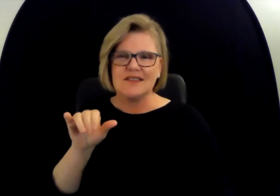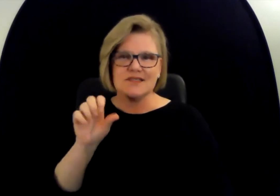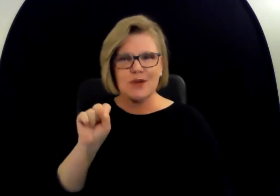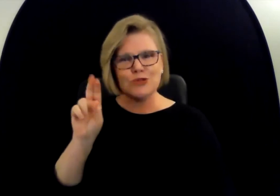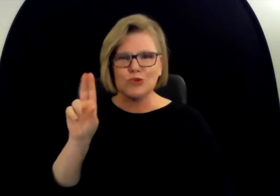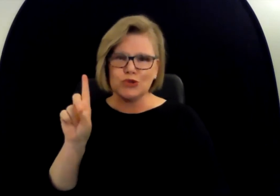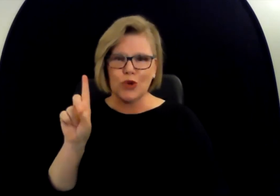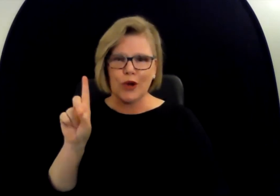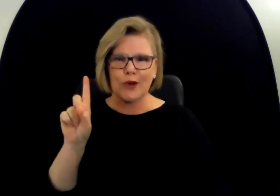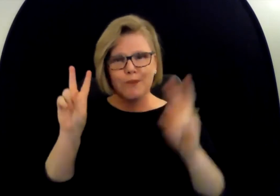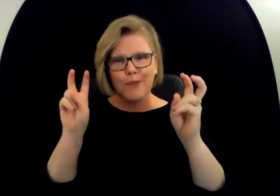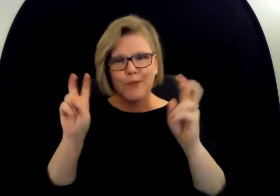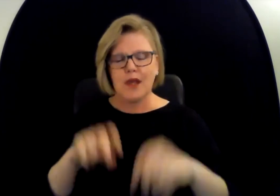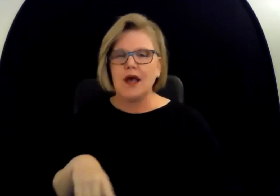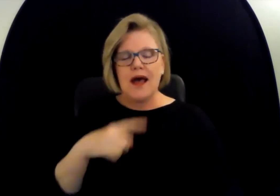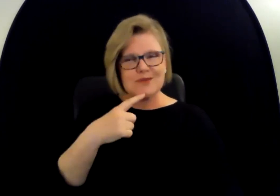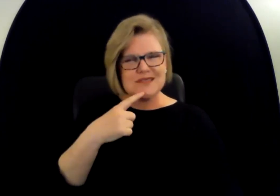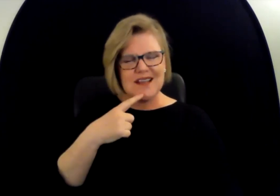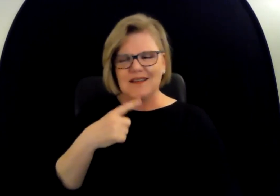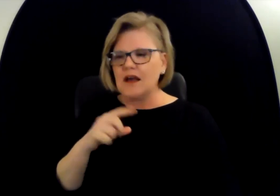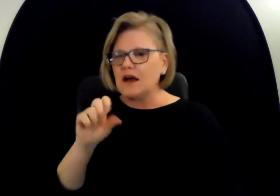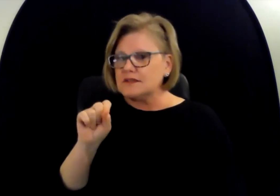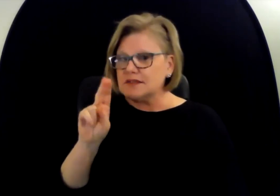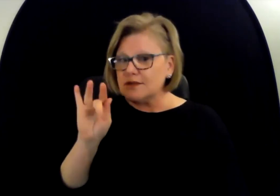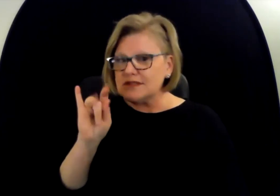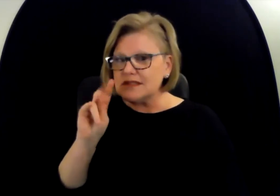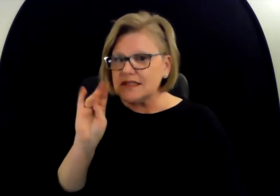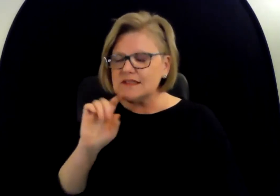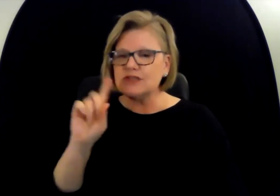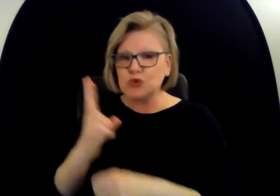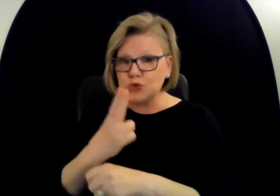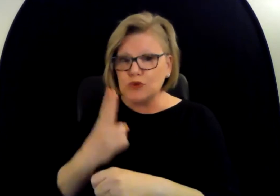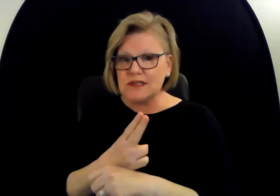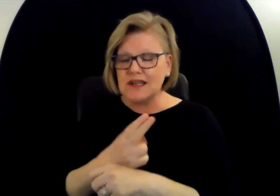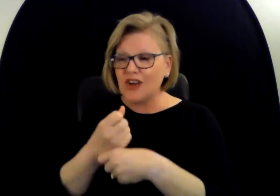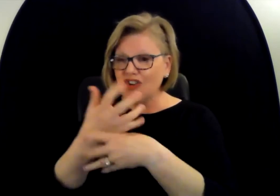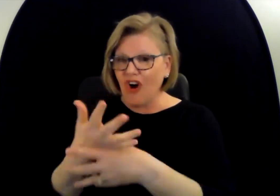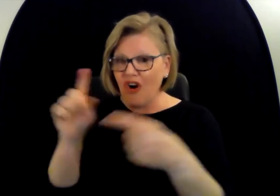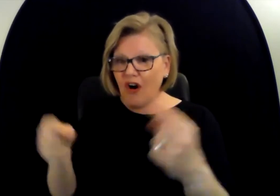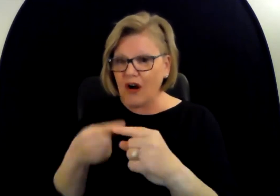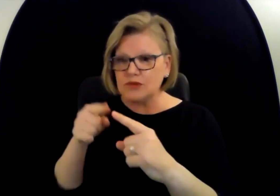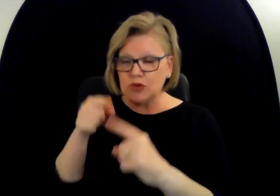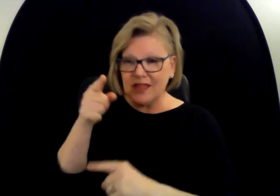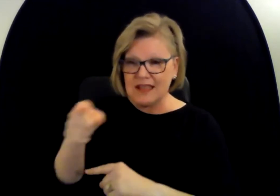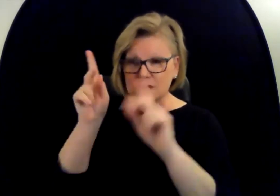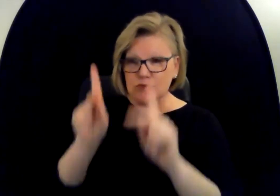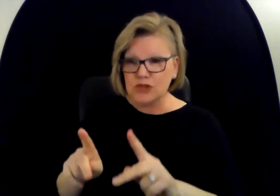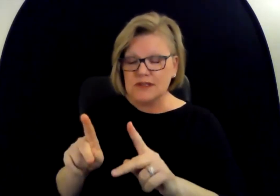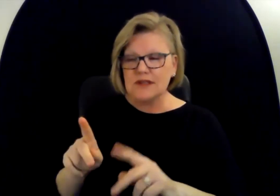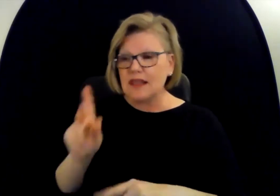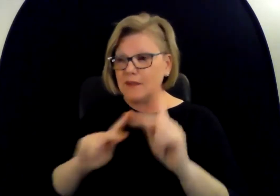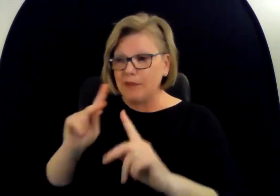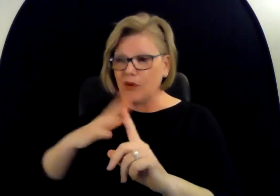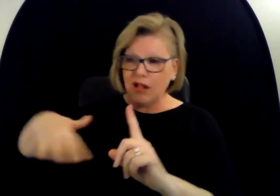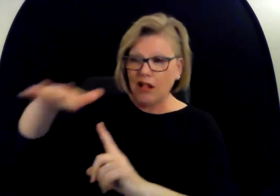I'm saying that there is a substance being used and is causing harm to this individual and potentially the people around them and